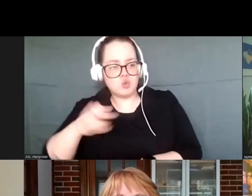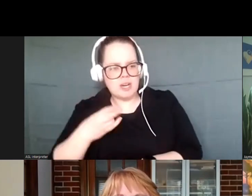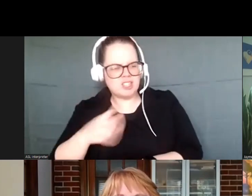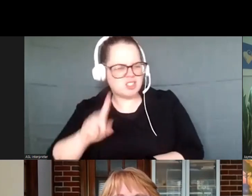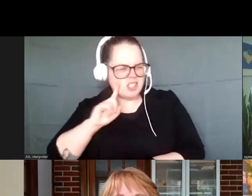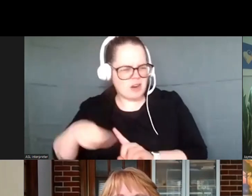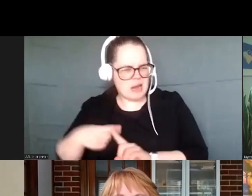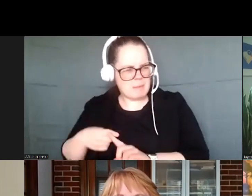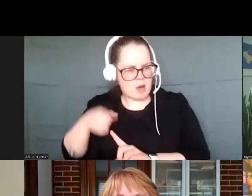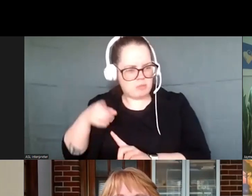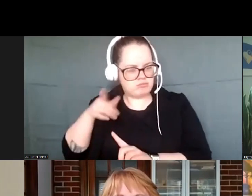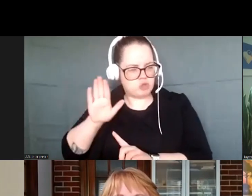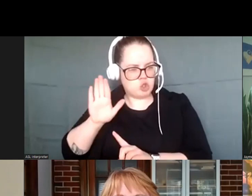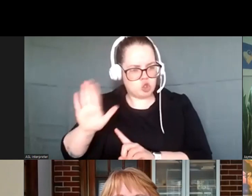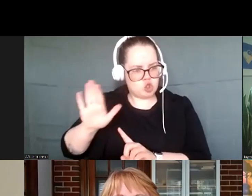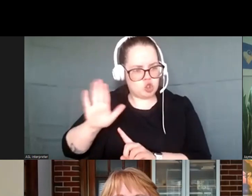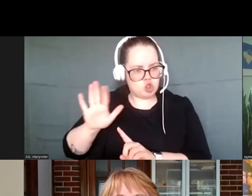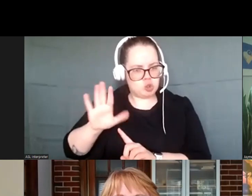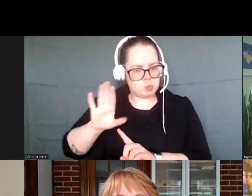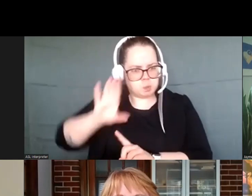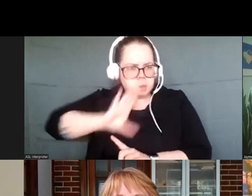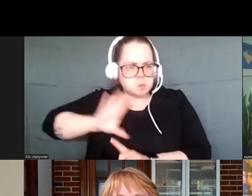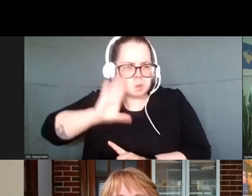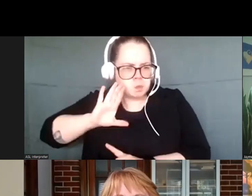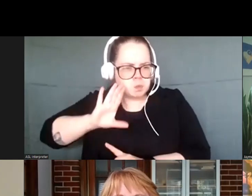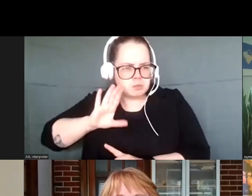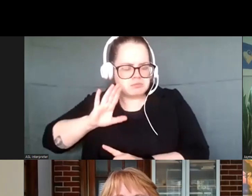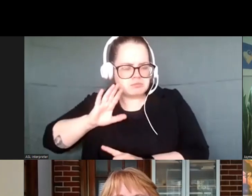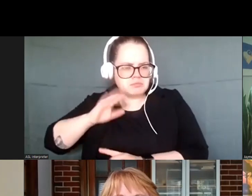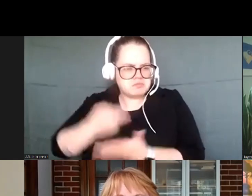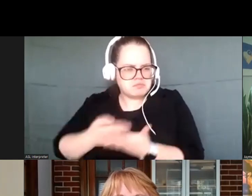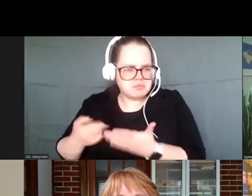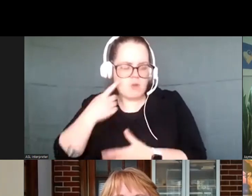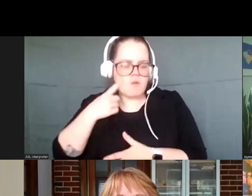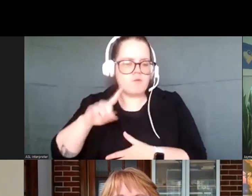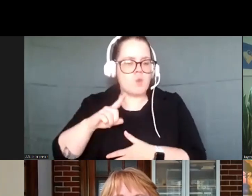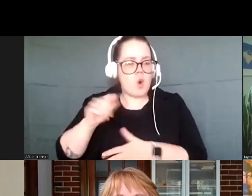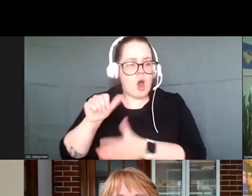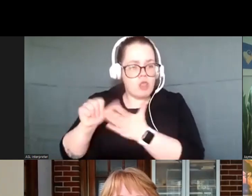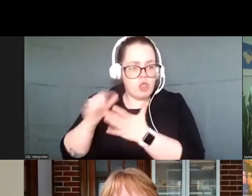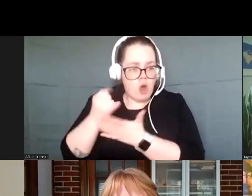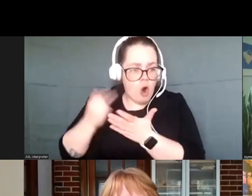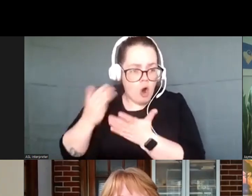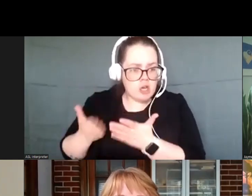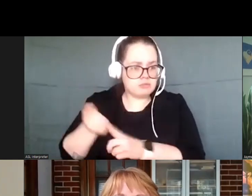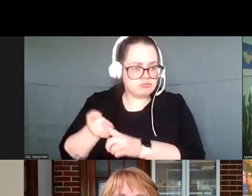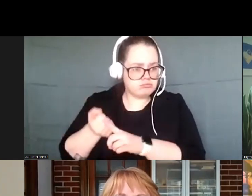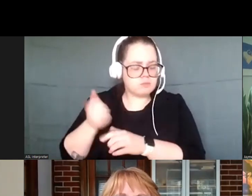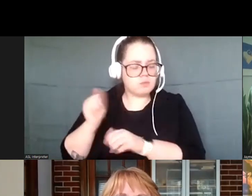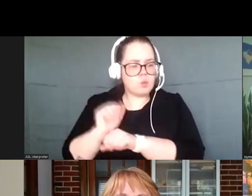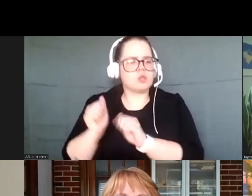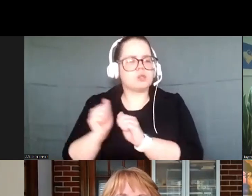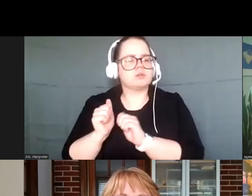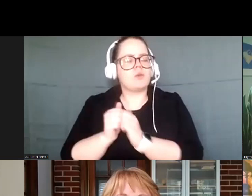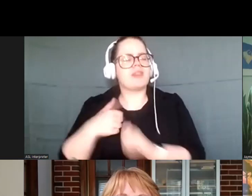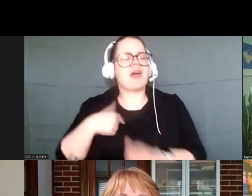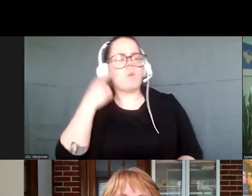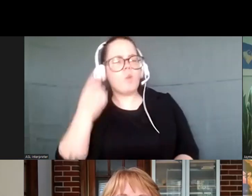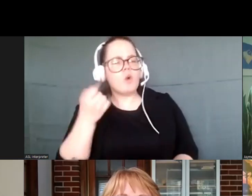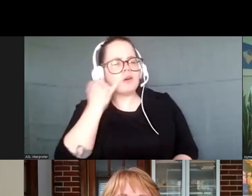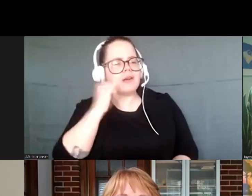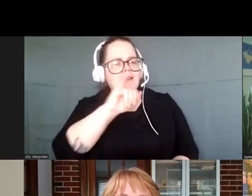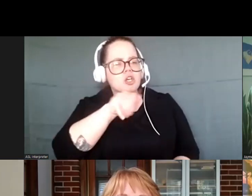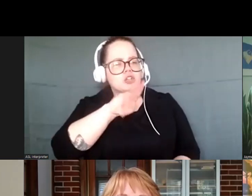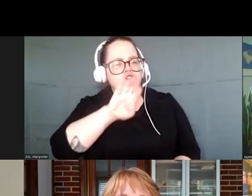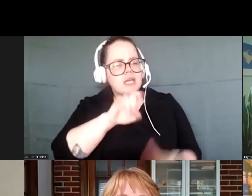for for artists that she works with and tell us more about her roster, I'm wondering if Jayme, just from the artist perspective and from